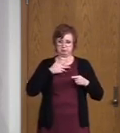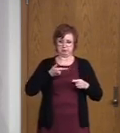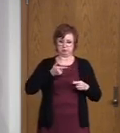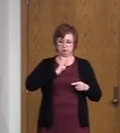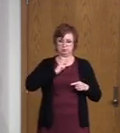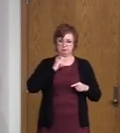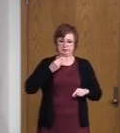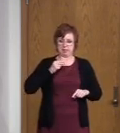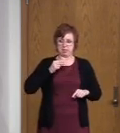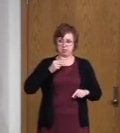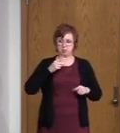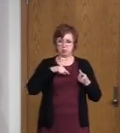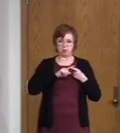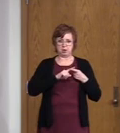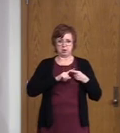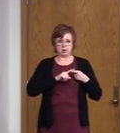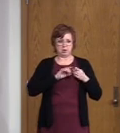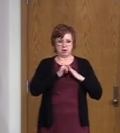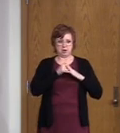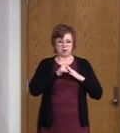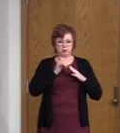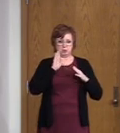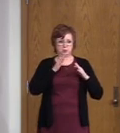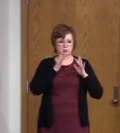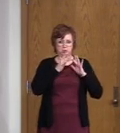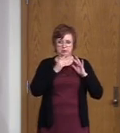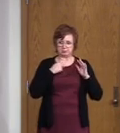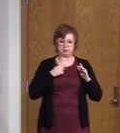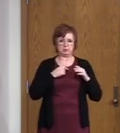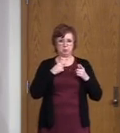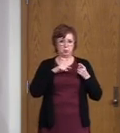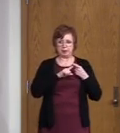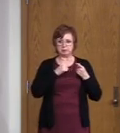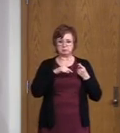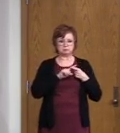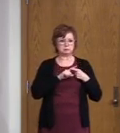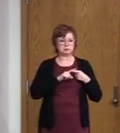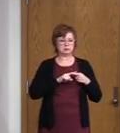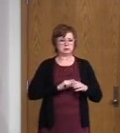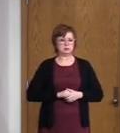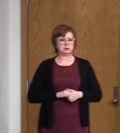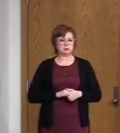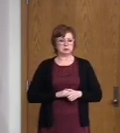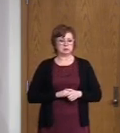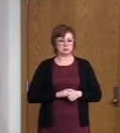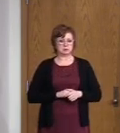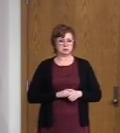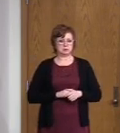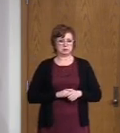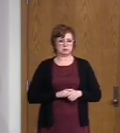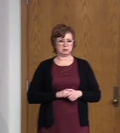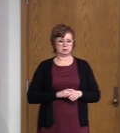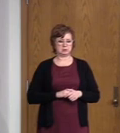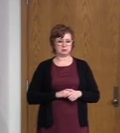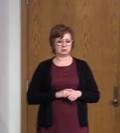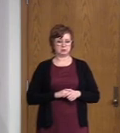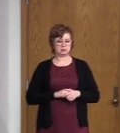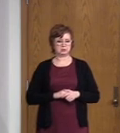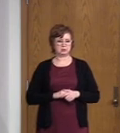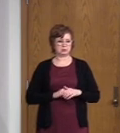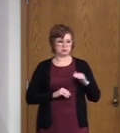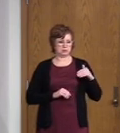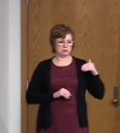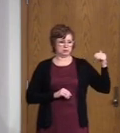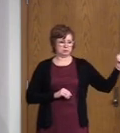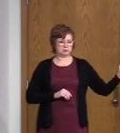know with some certainty of how they're being contacted and when they'll be able to receive their vaccine?